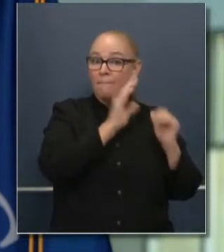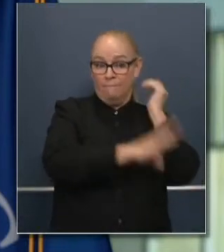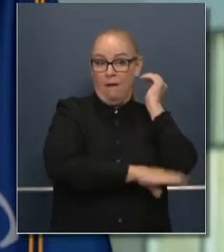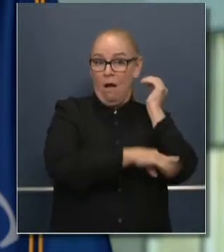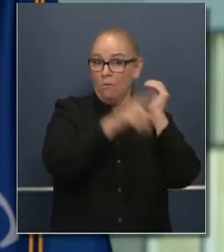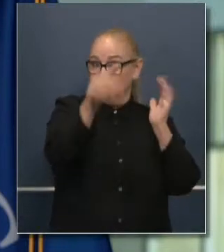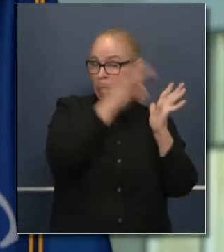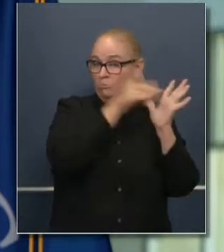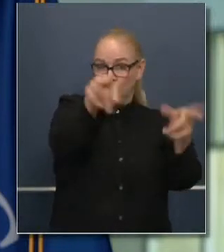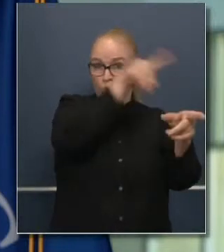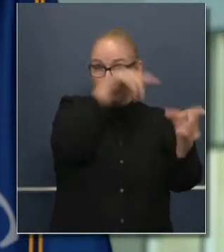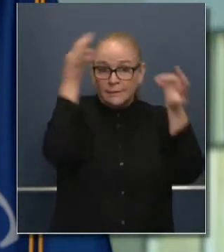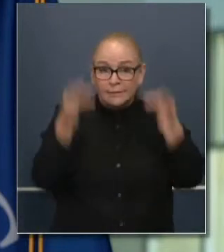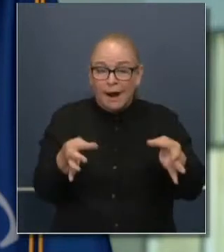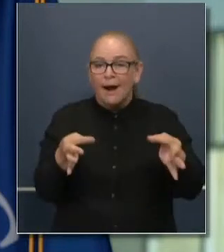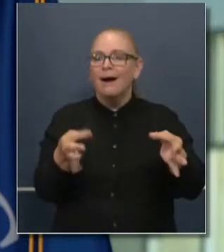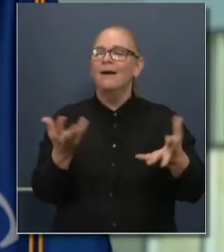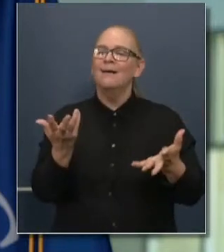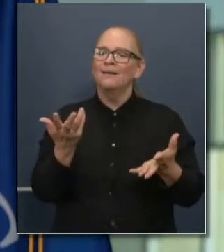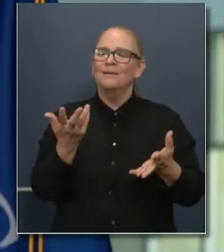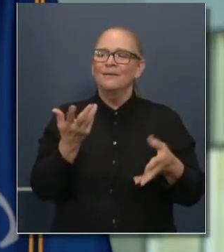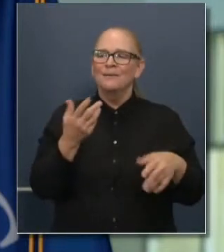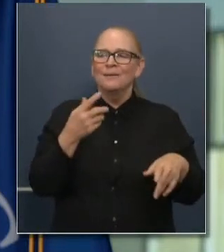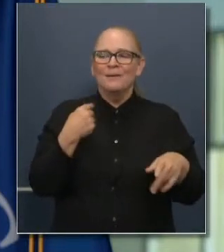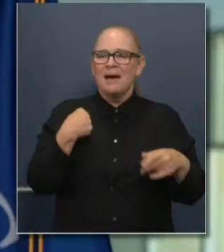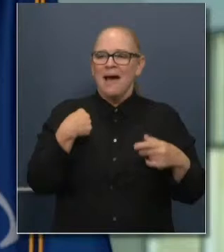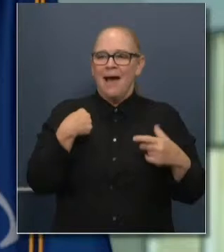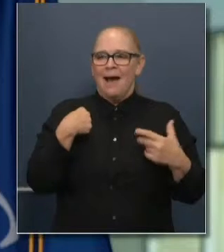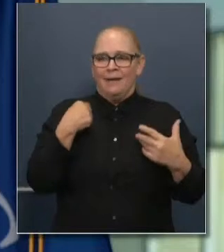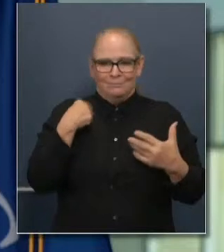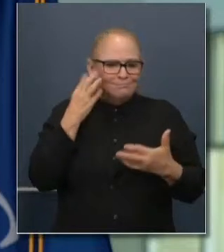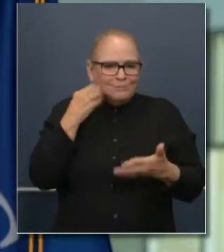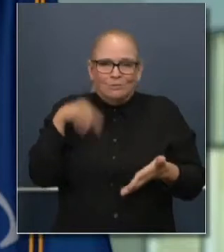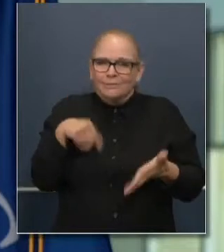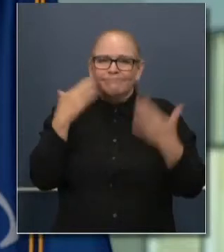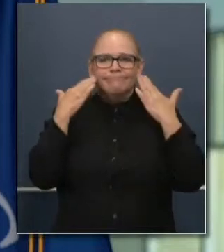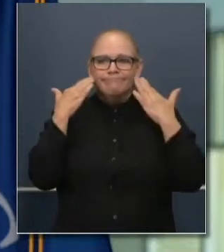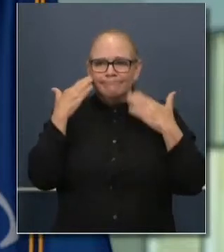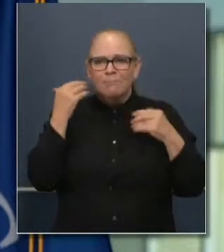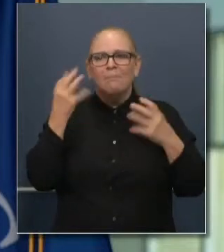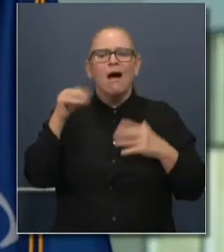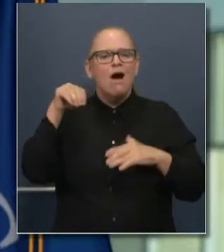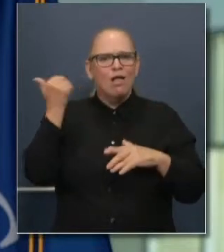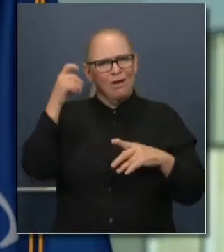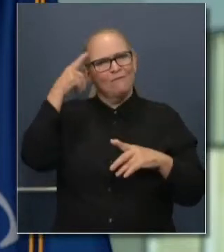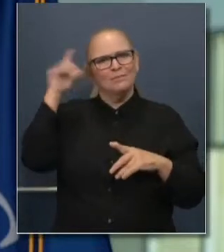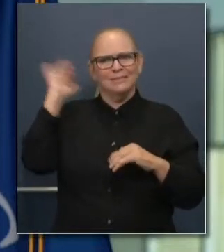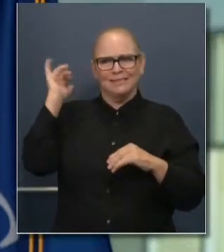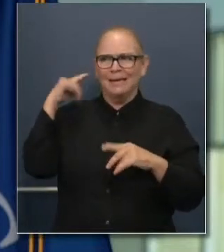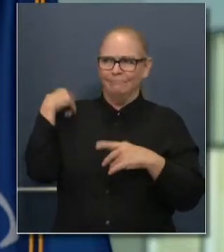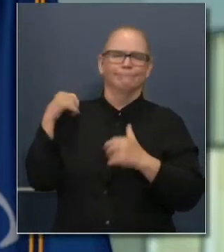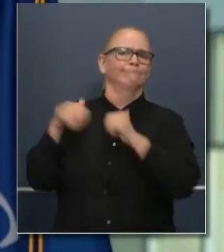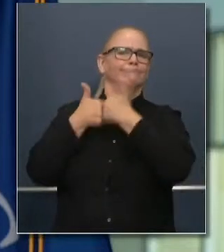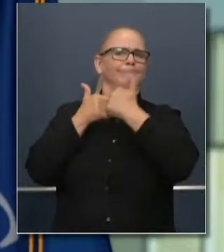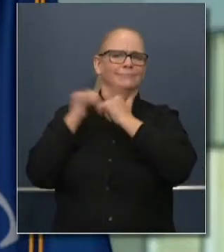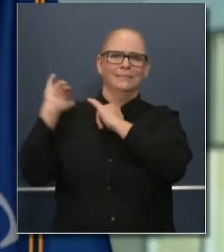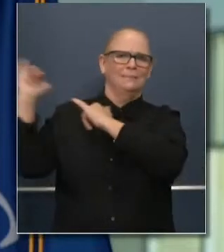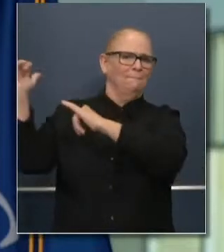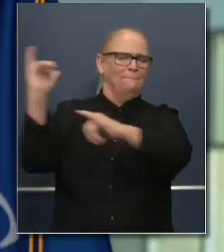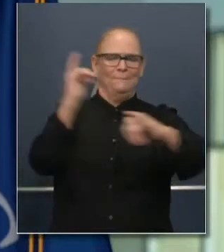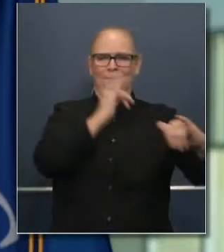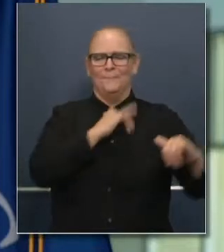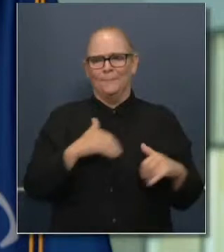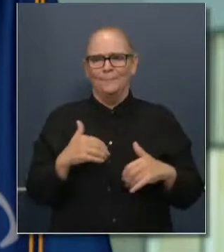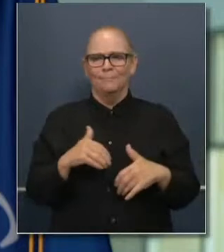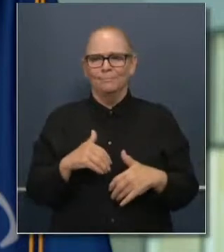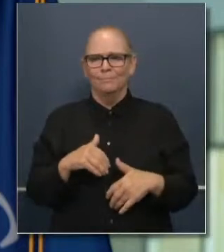perhaps every recent governor, I don't want to necessarily opine on the process in the legislature